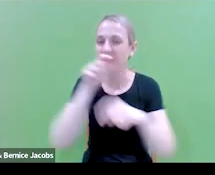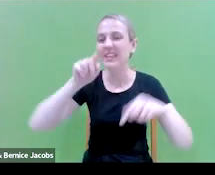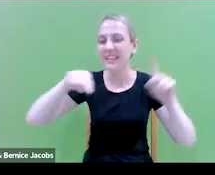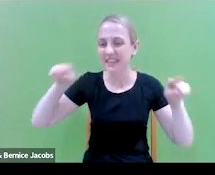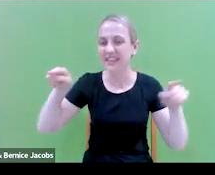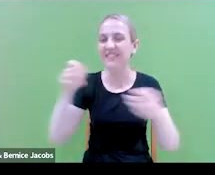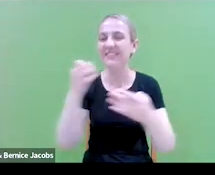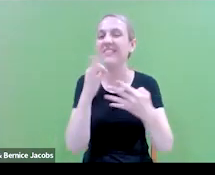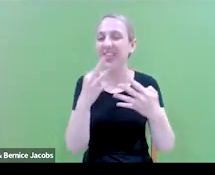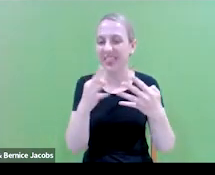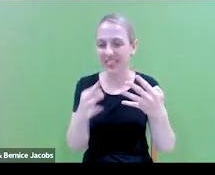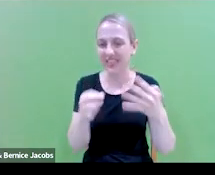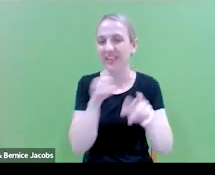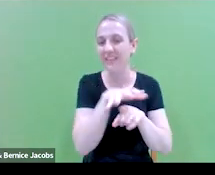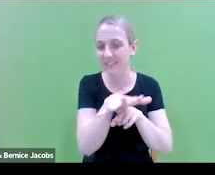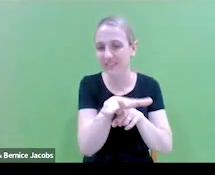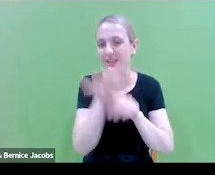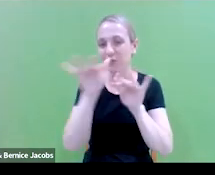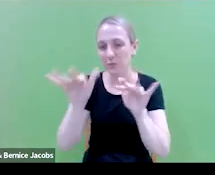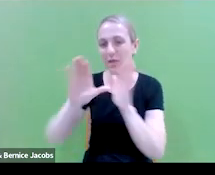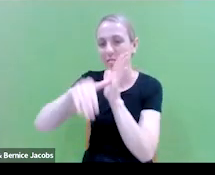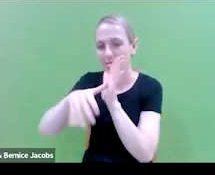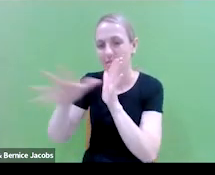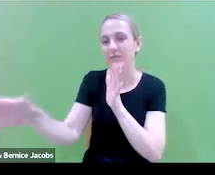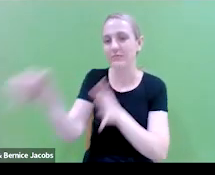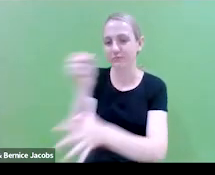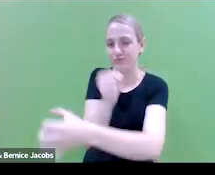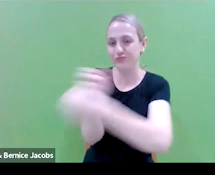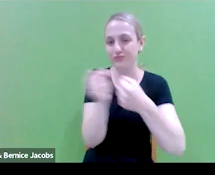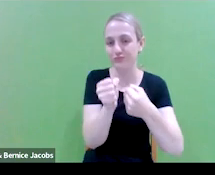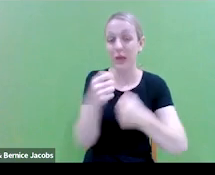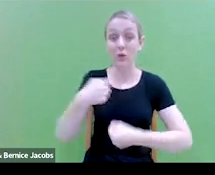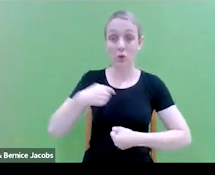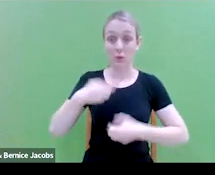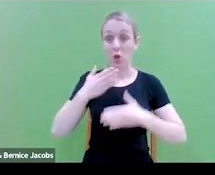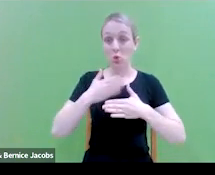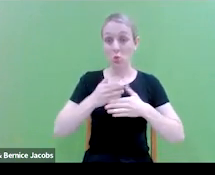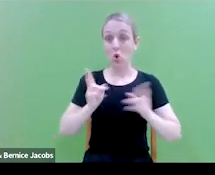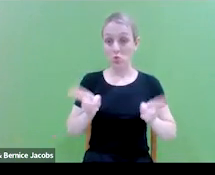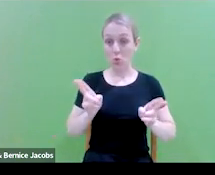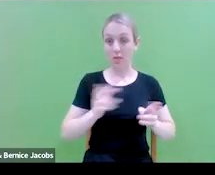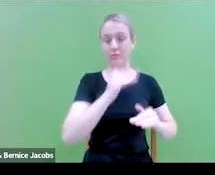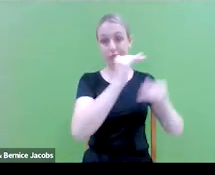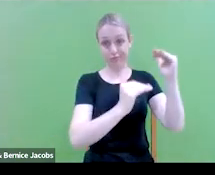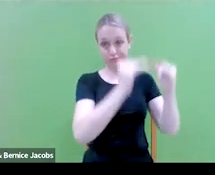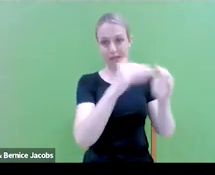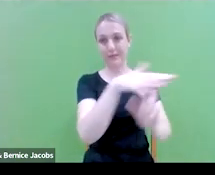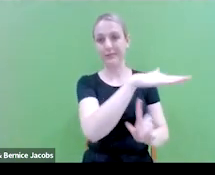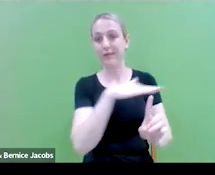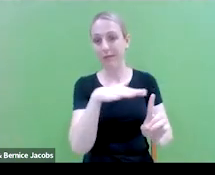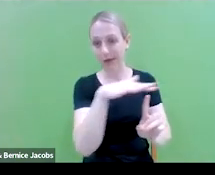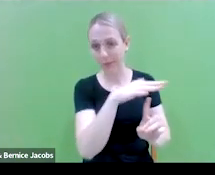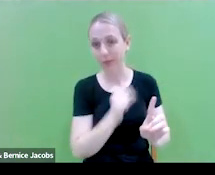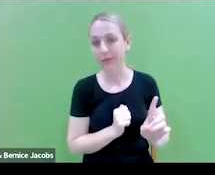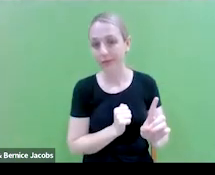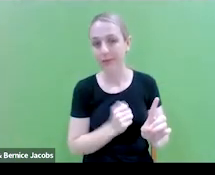employ people with disabilities. So I work mainly in the built environment. So I work mainly with infrastructure